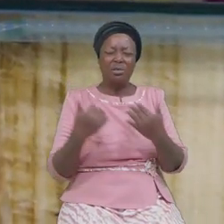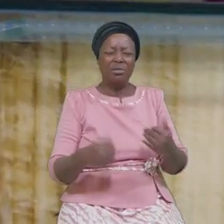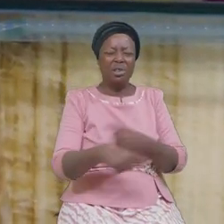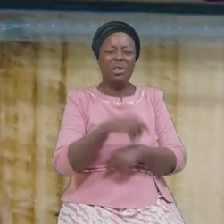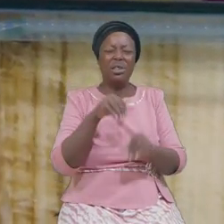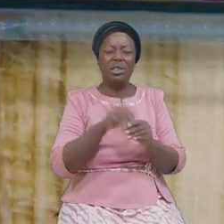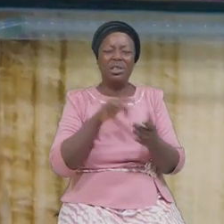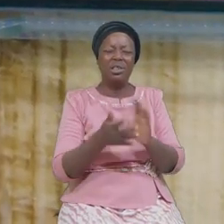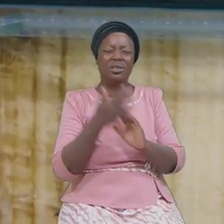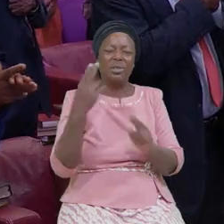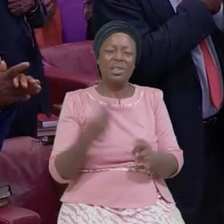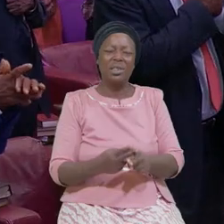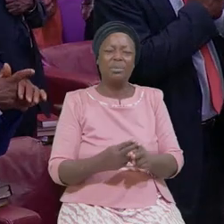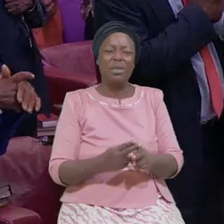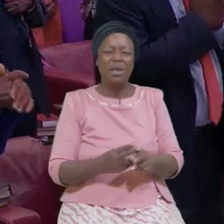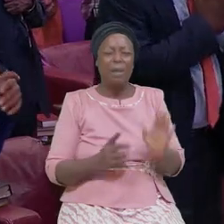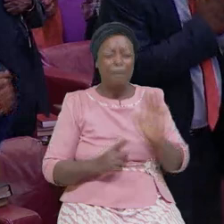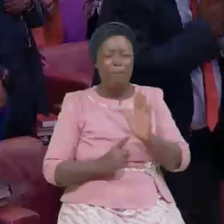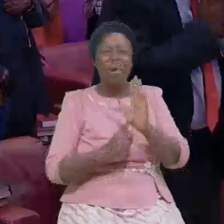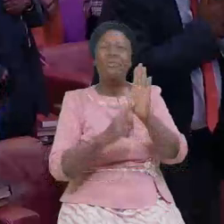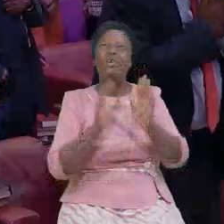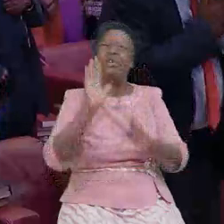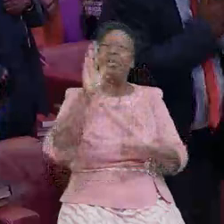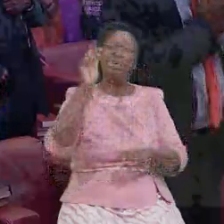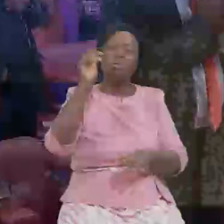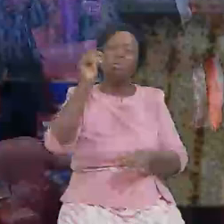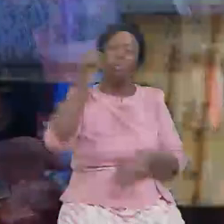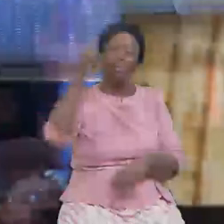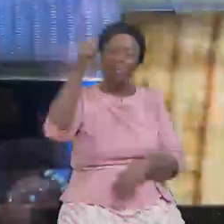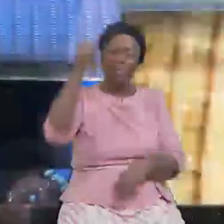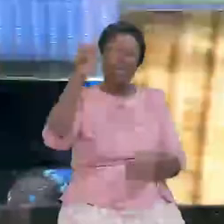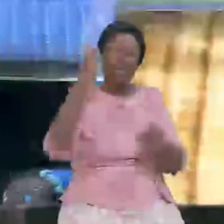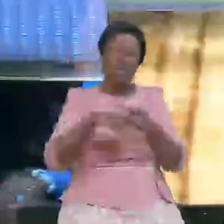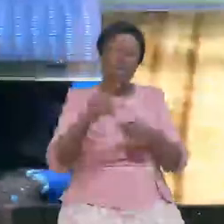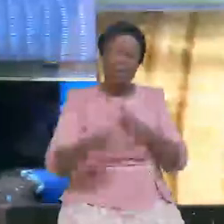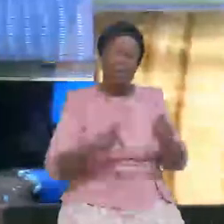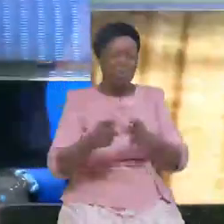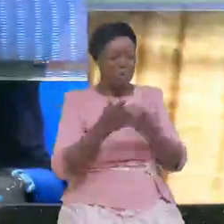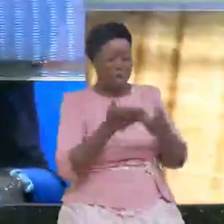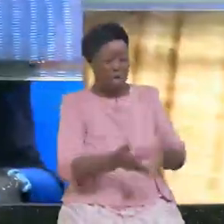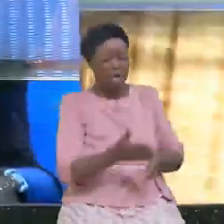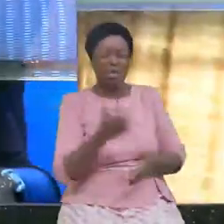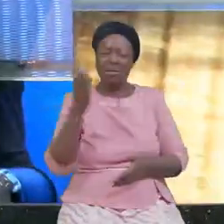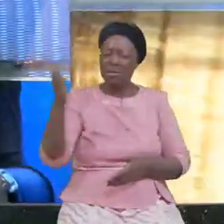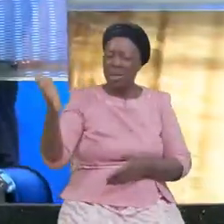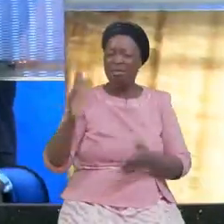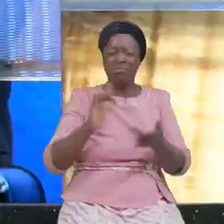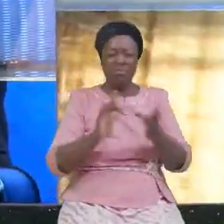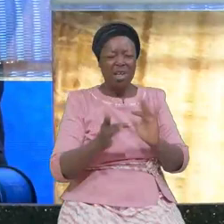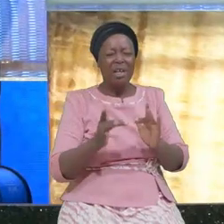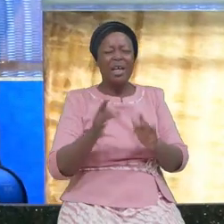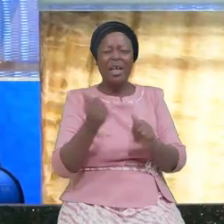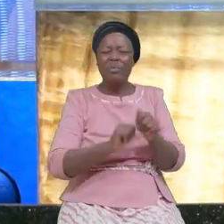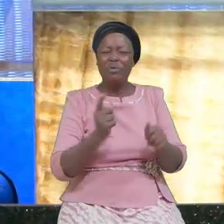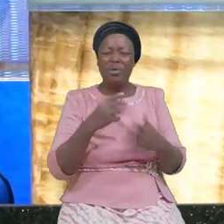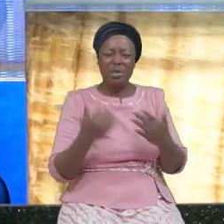Jesus' name. Manifest yourself to the people here, to the people there, online,